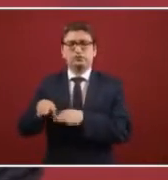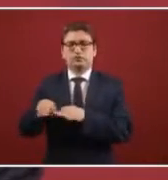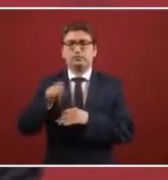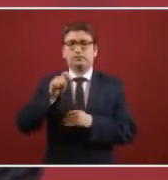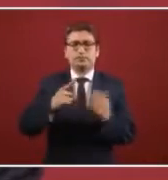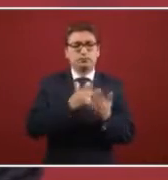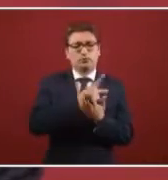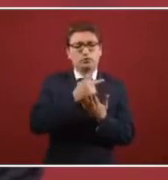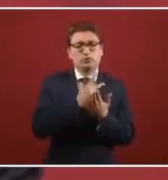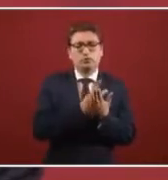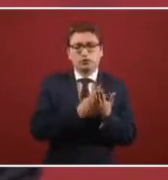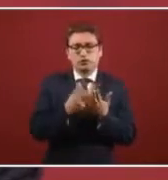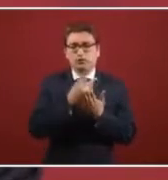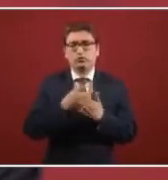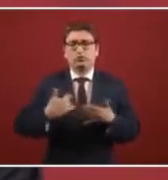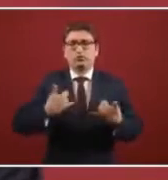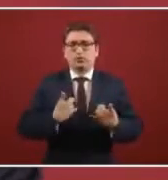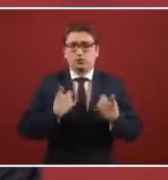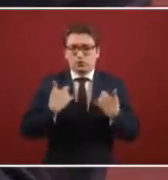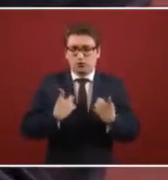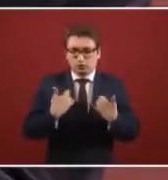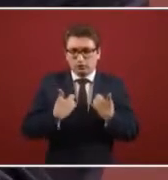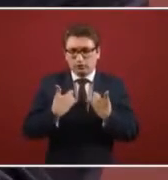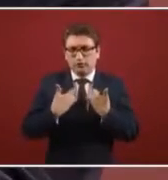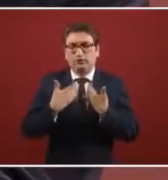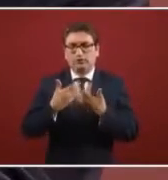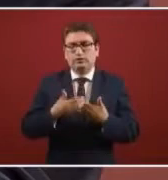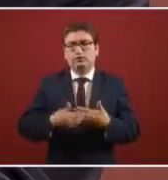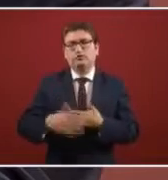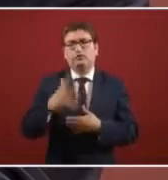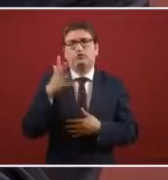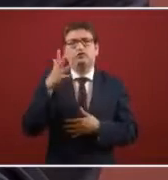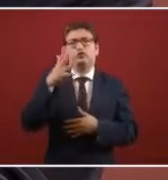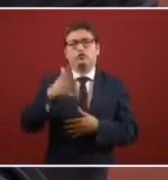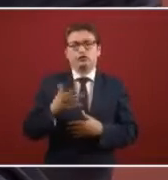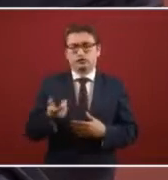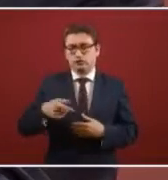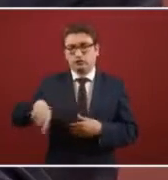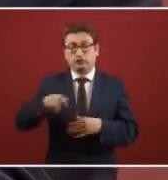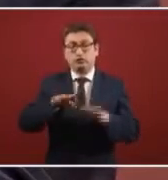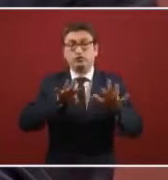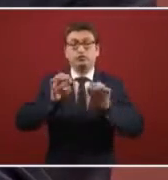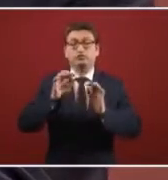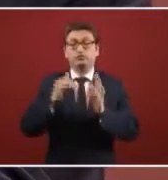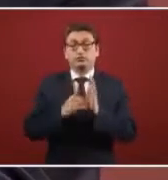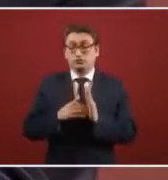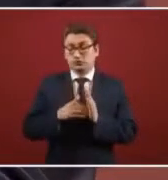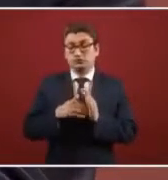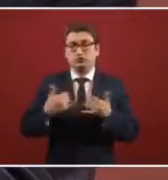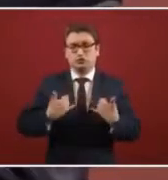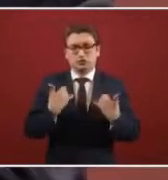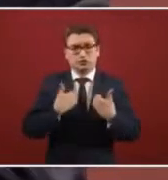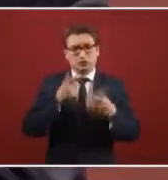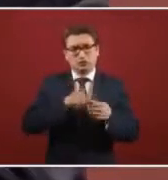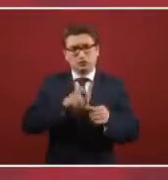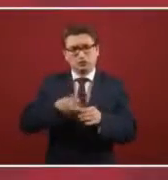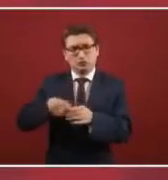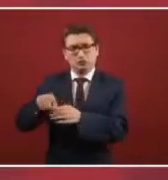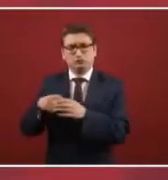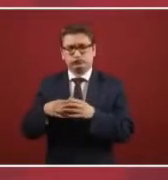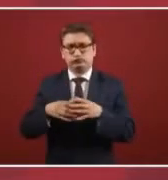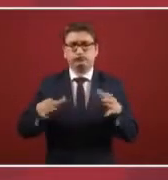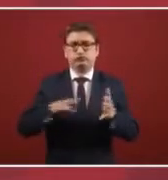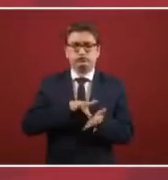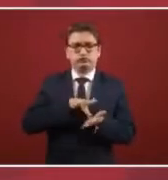also people, young 900,000. people, 900,000 constructing the future program. Cada vez son And más los every apoyos. time